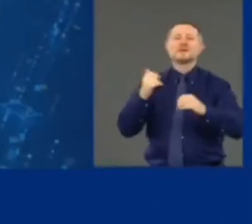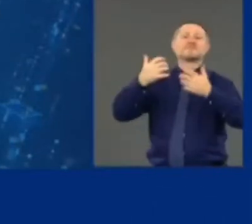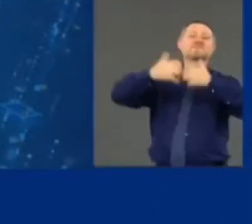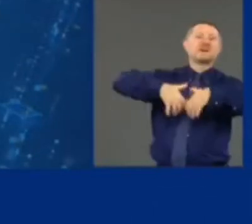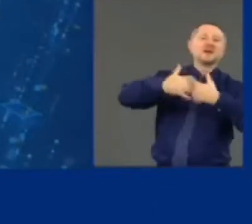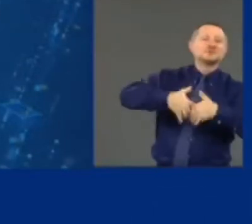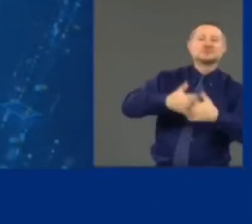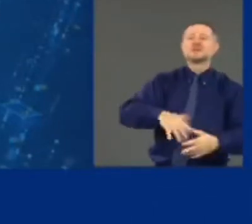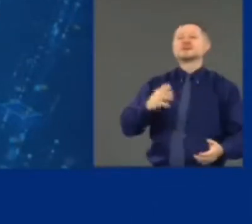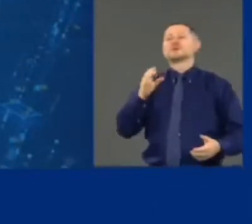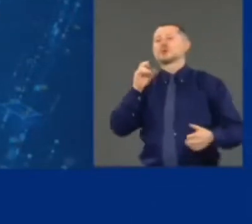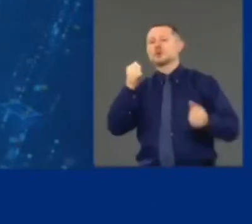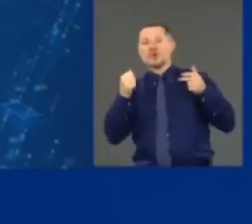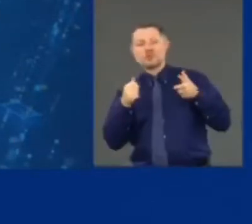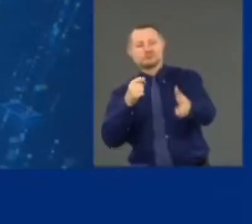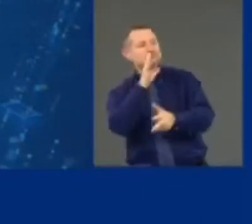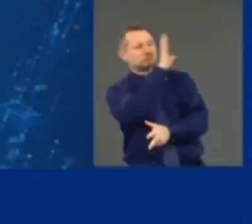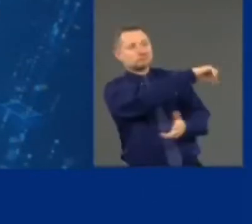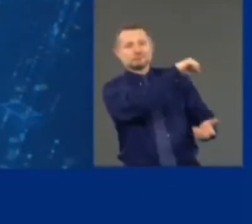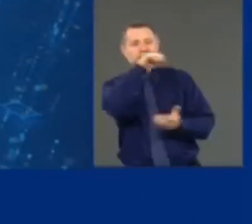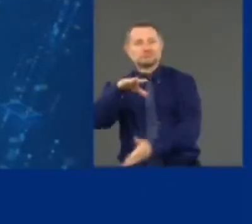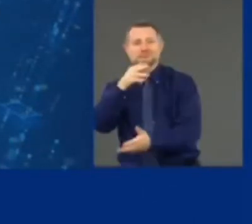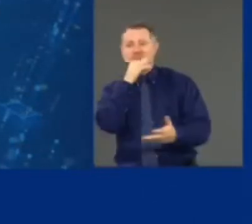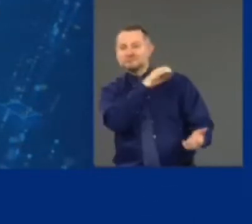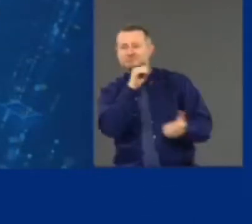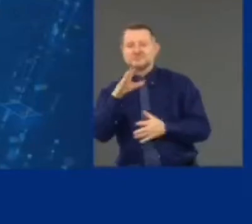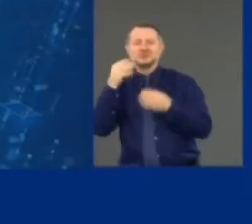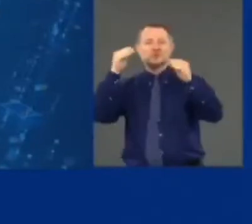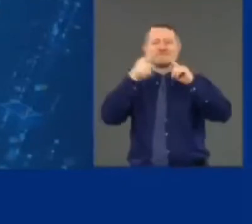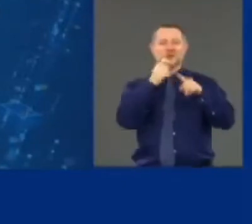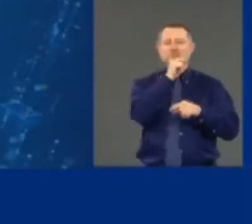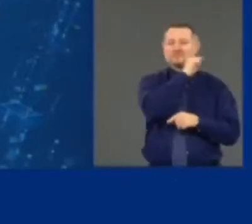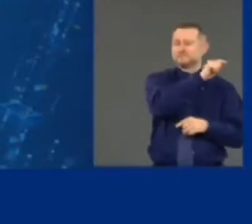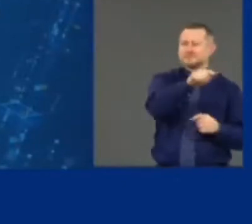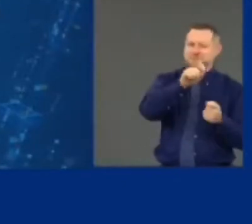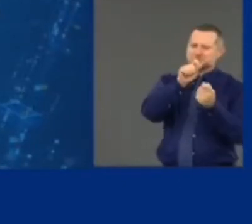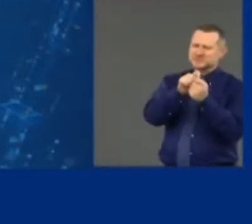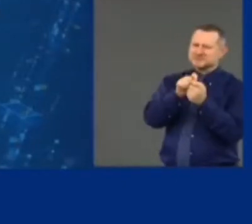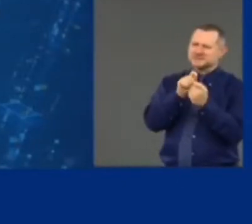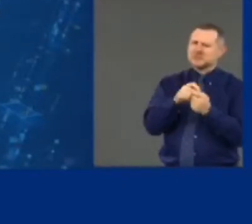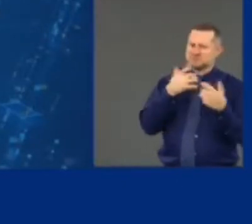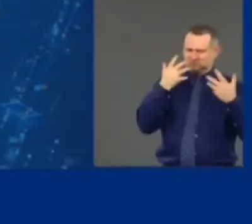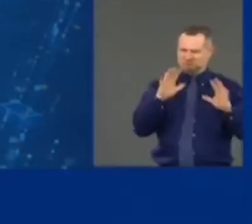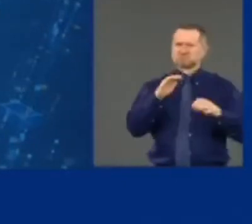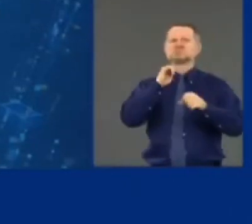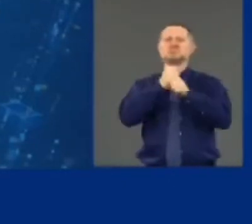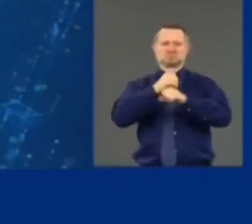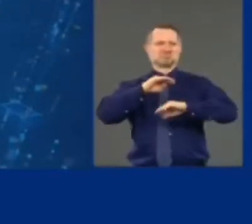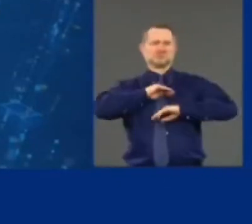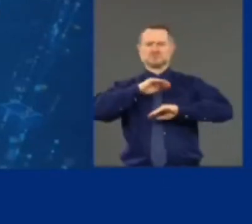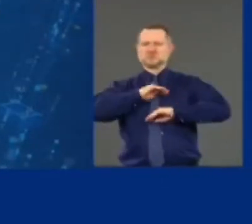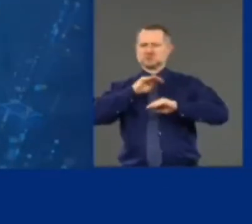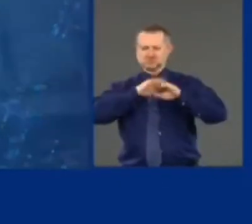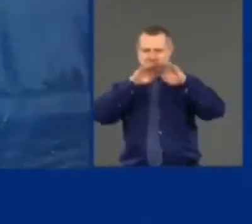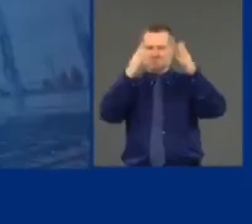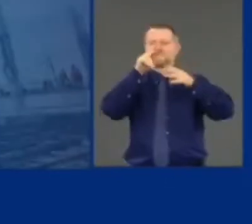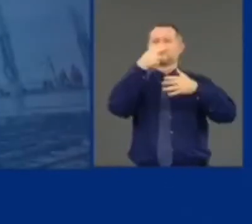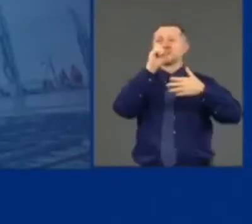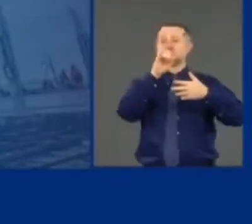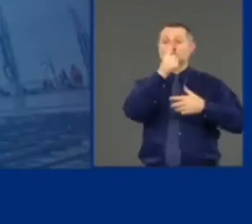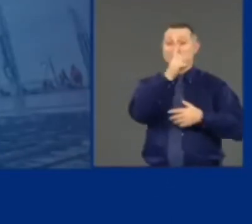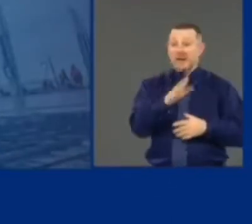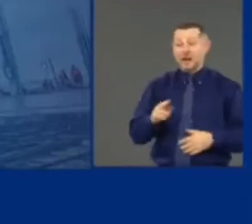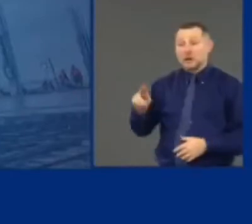by specific guidelines. The other regions have all hit Phase 1. New York City with zero interest and zero payments for